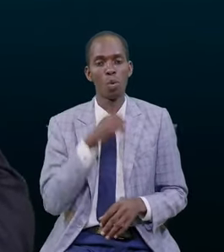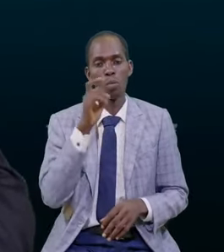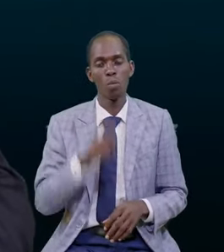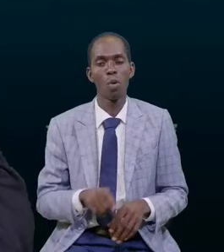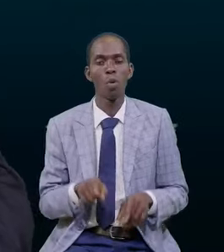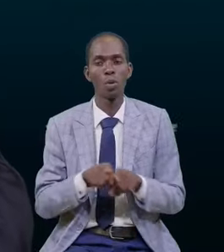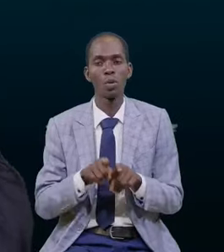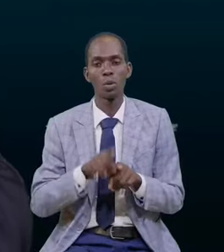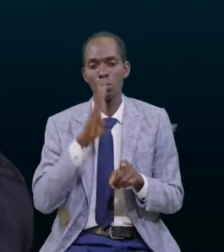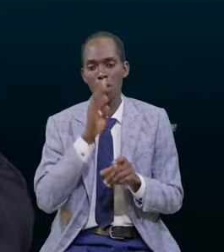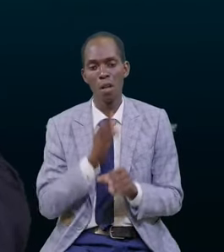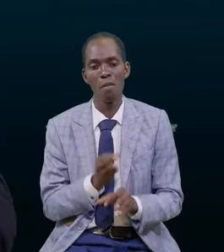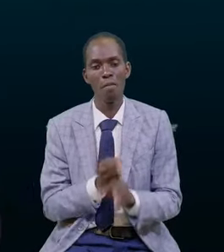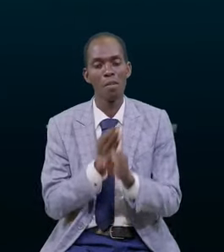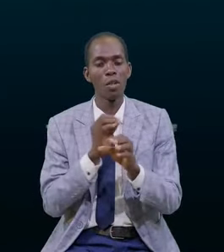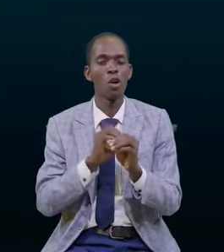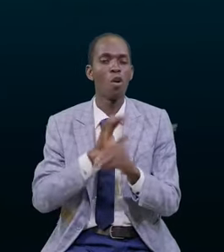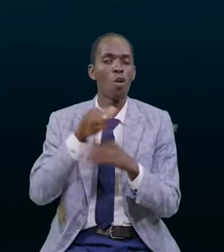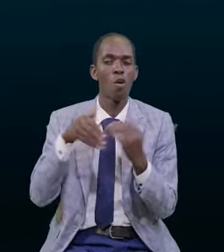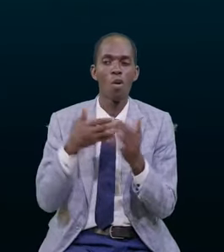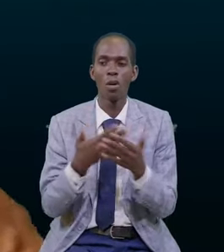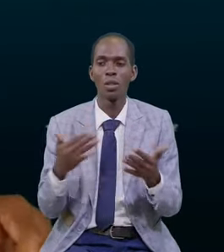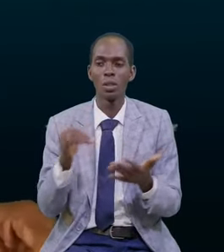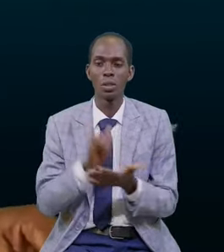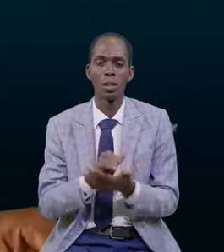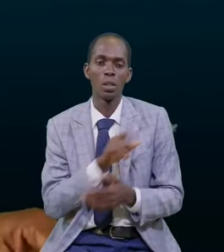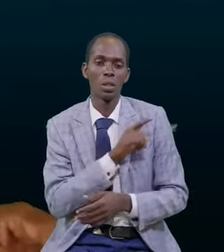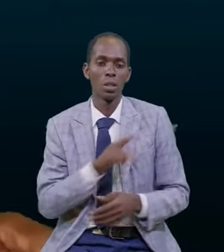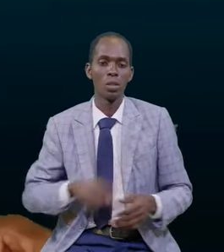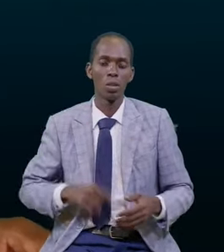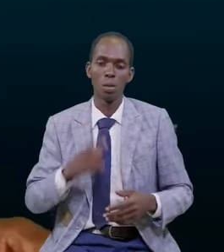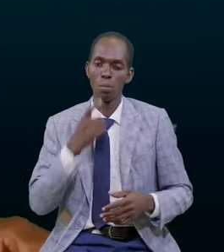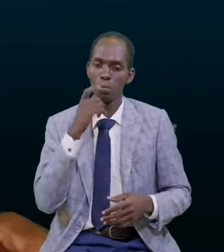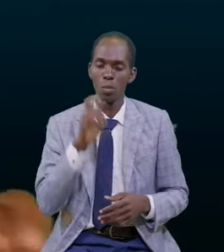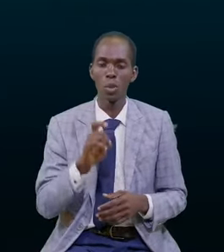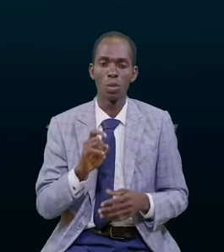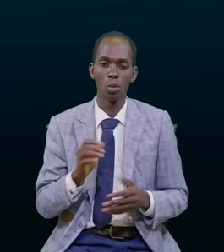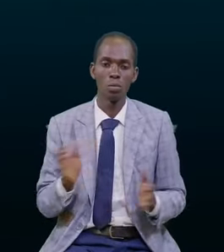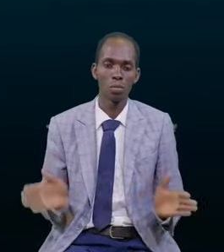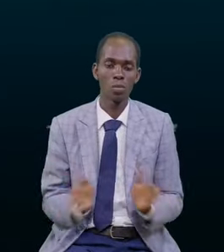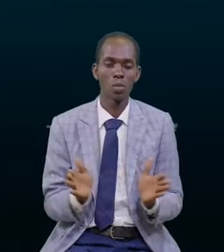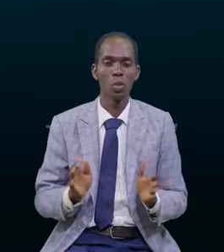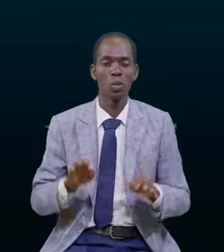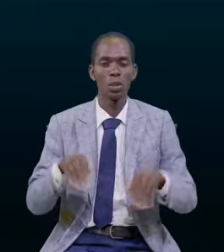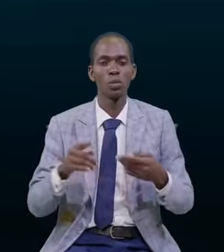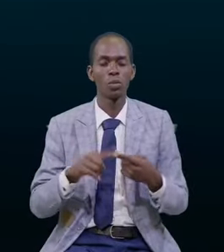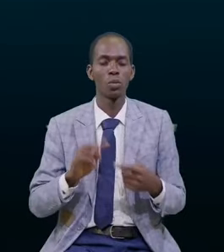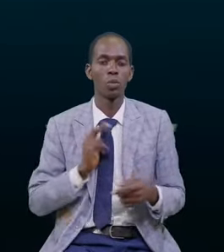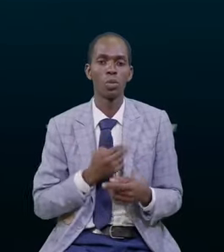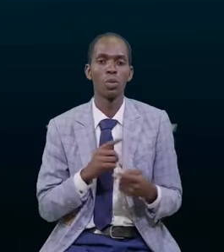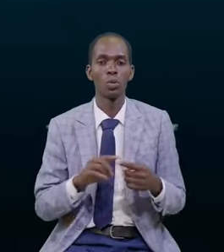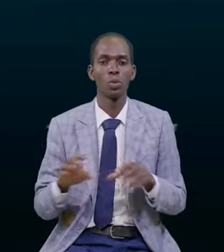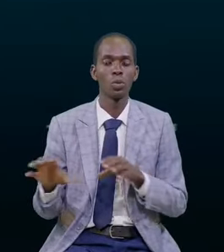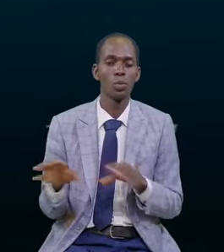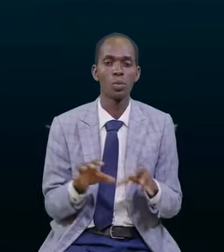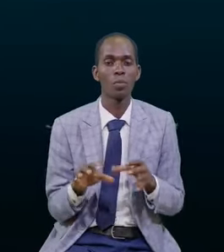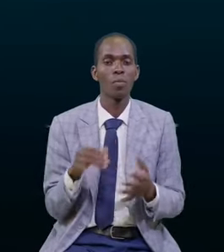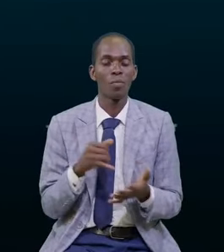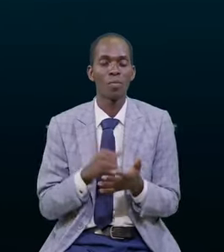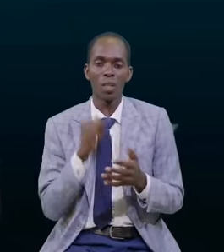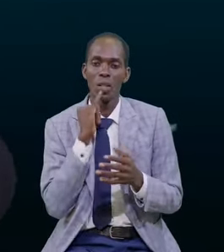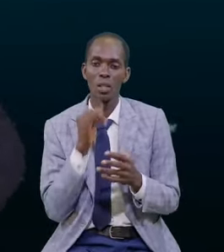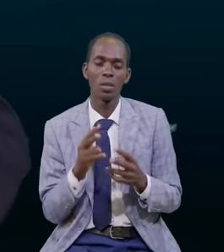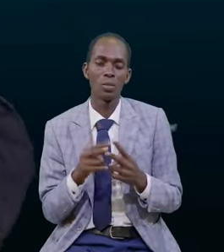Lord has appointed us to do we need to be faithful is essential is indispensable that we are found